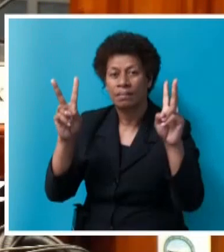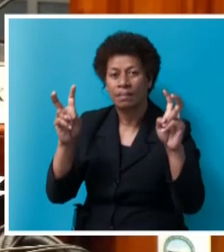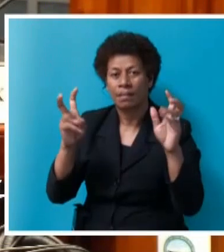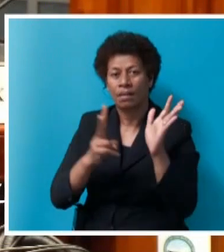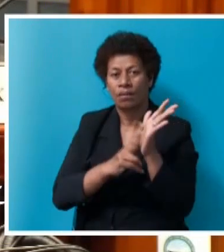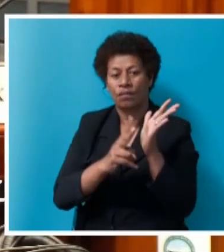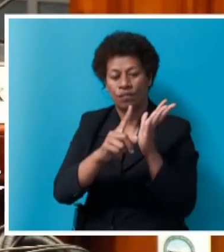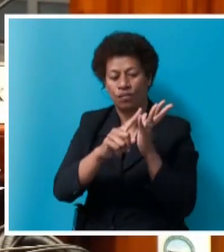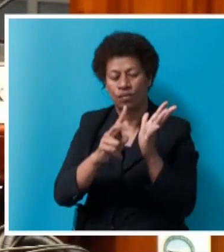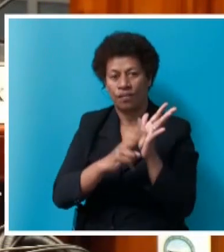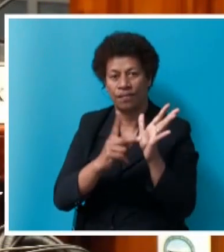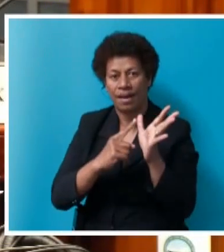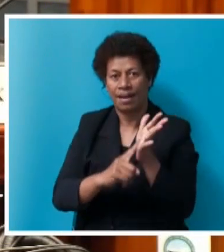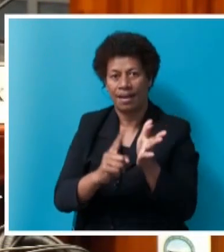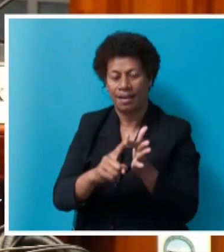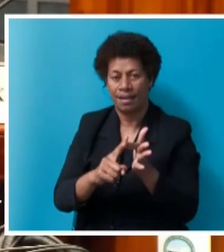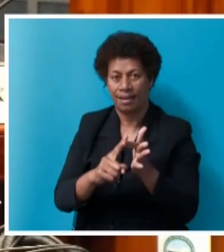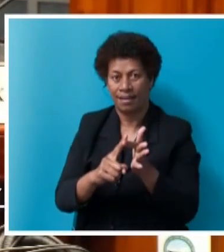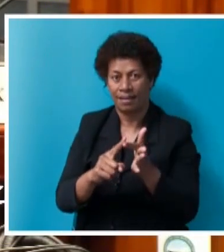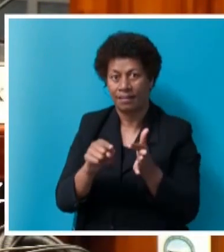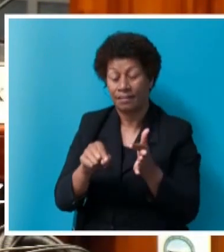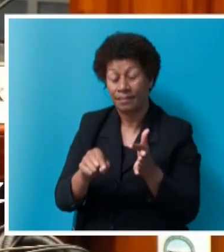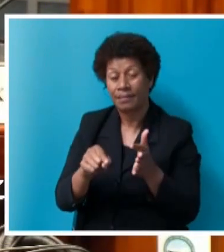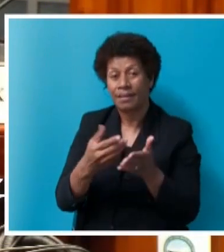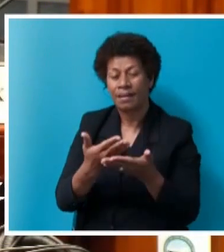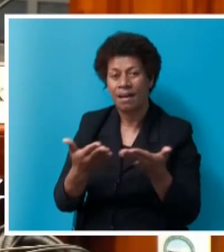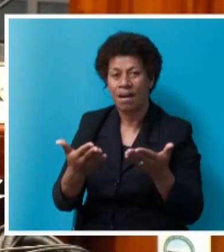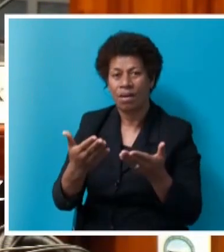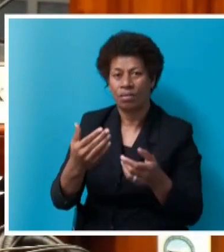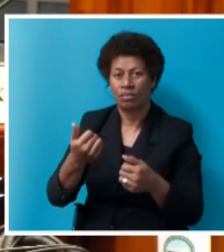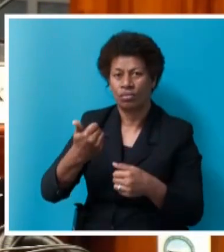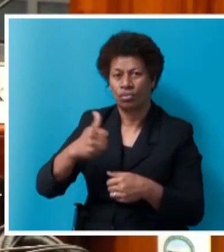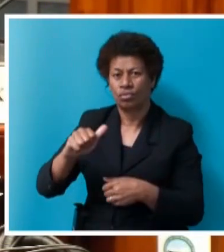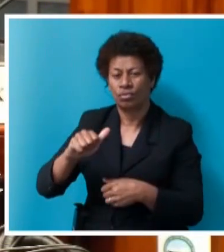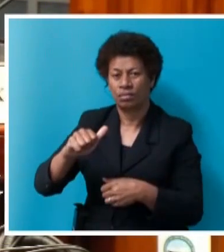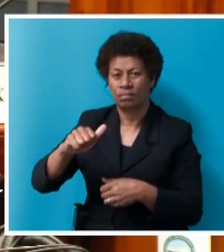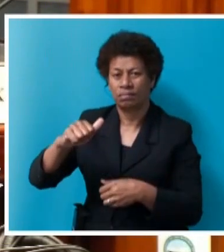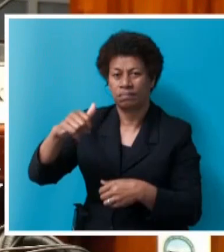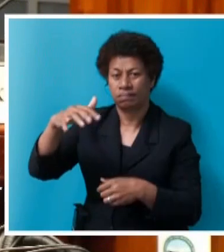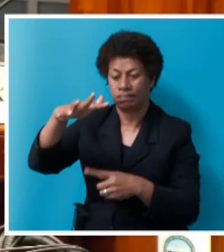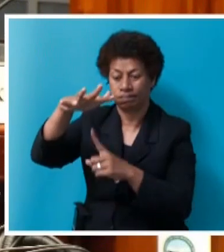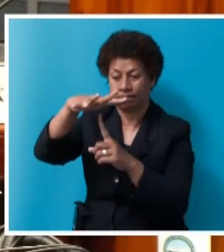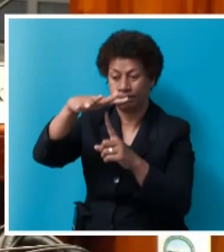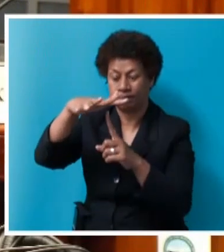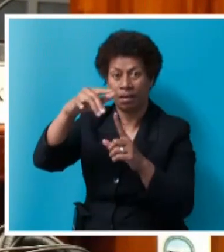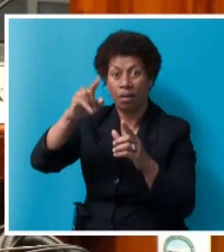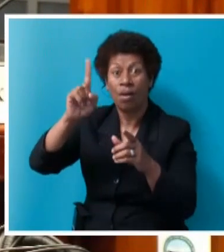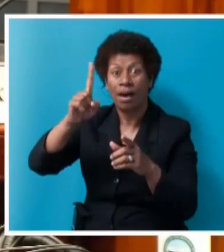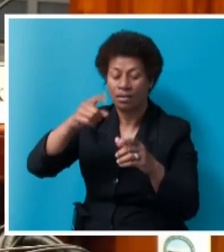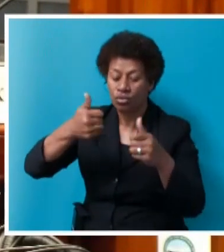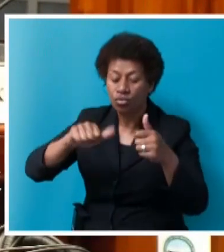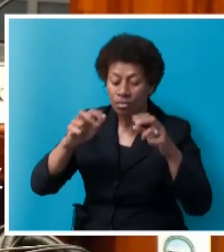This method is conducted using aircraft and allows us to survey large areas more